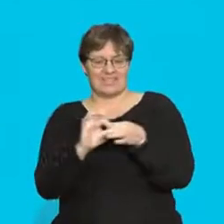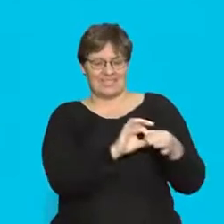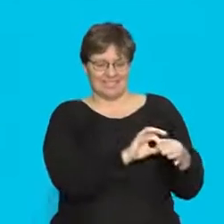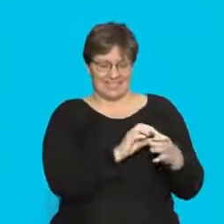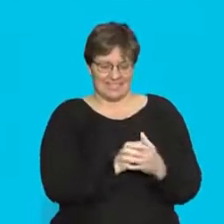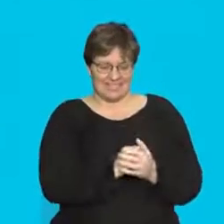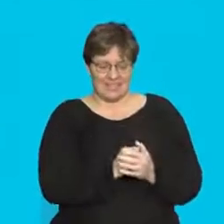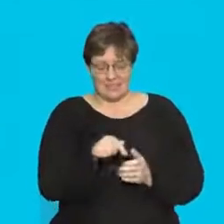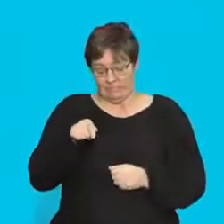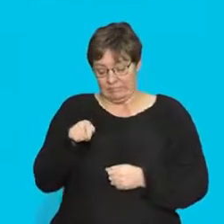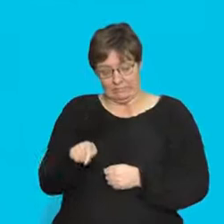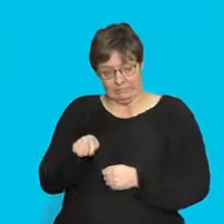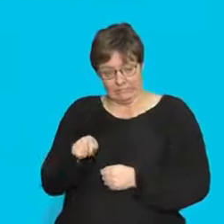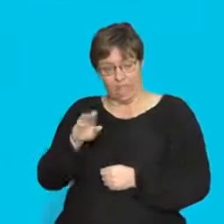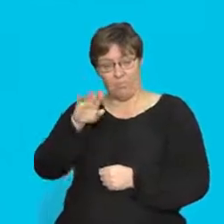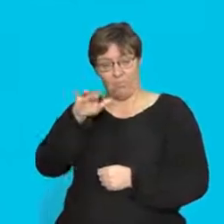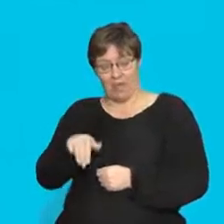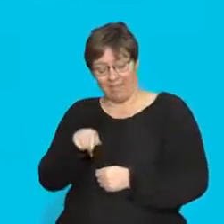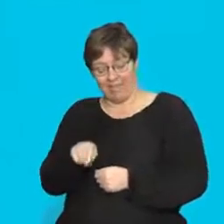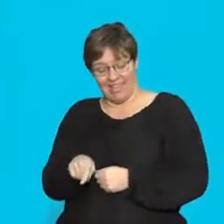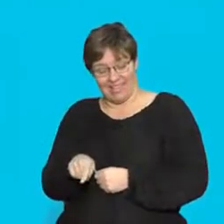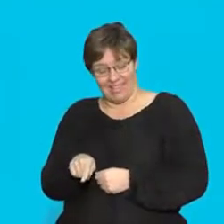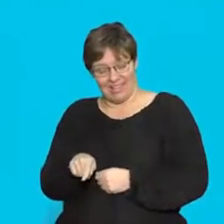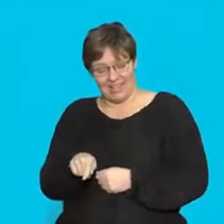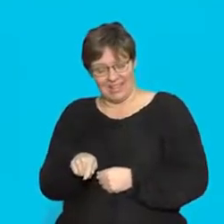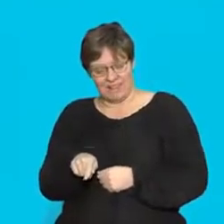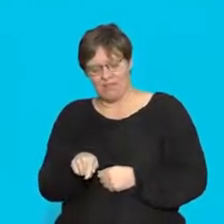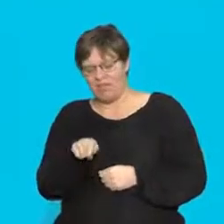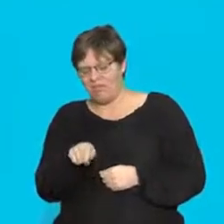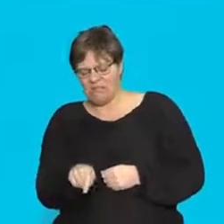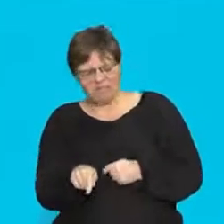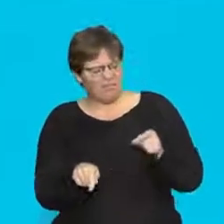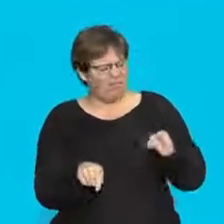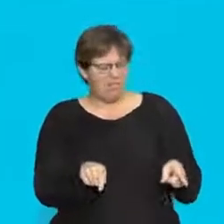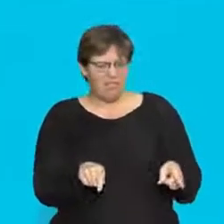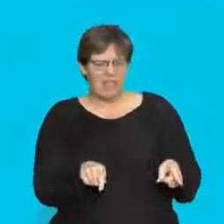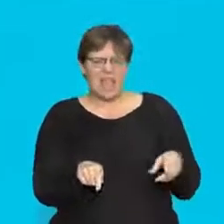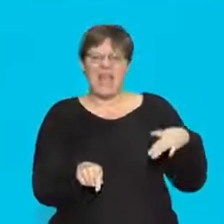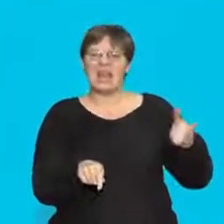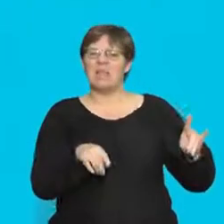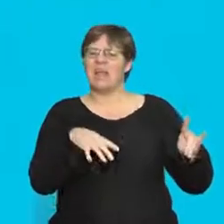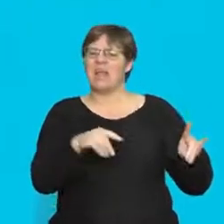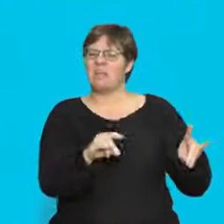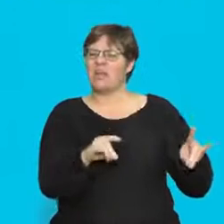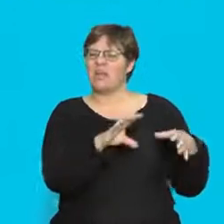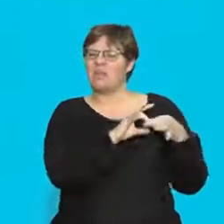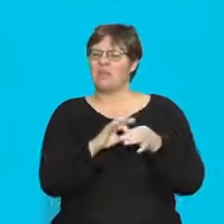population that is the prey population. So what is the relationship between these two